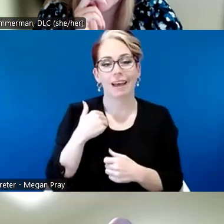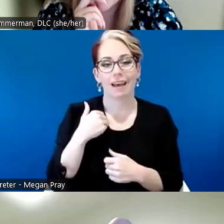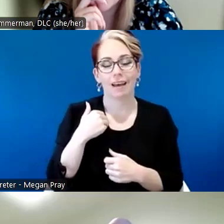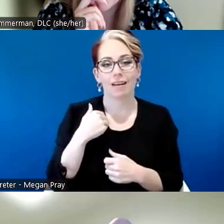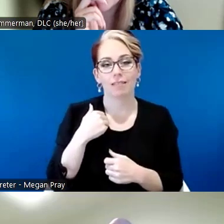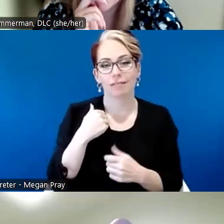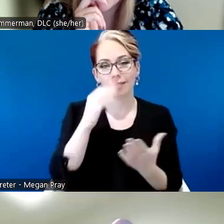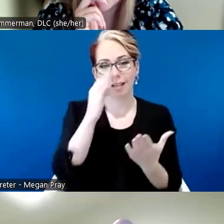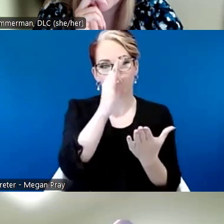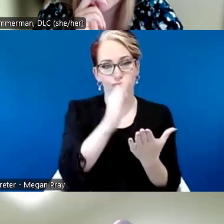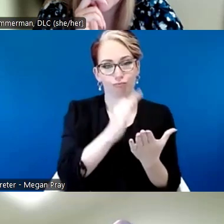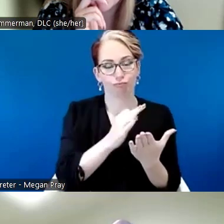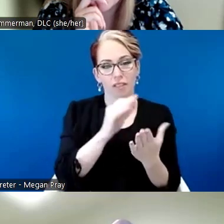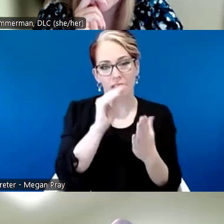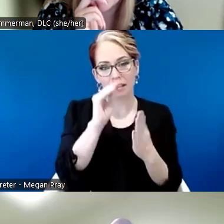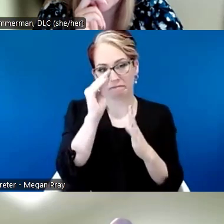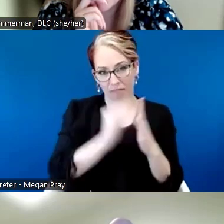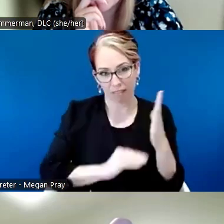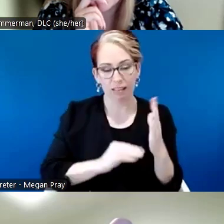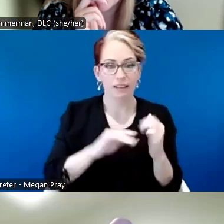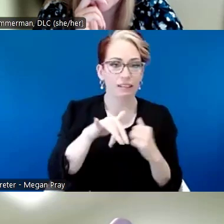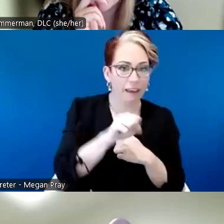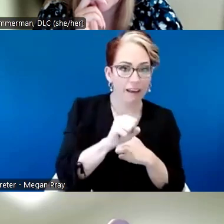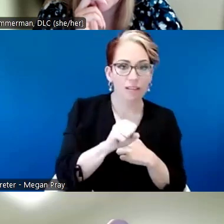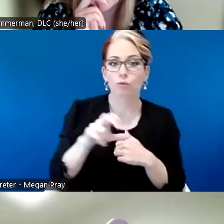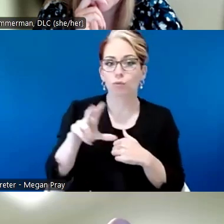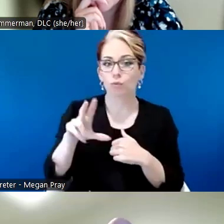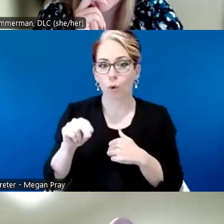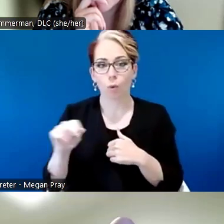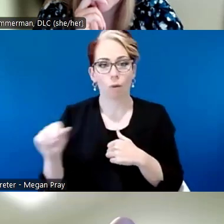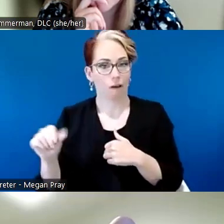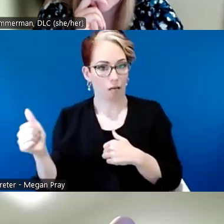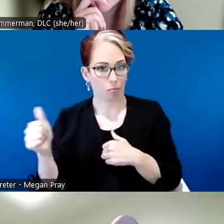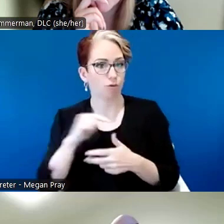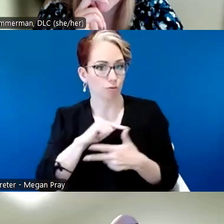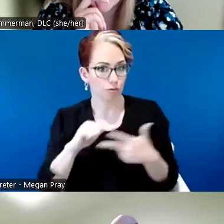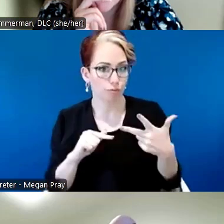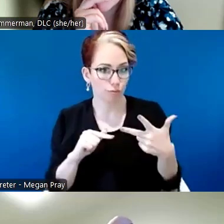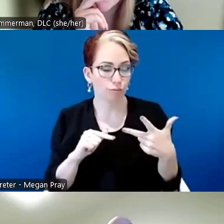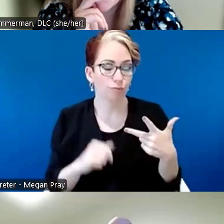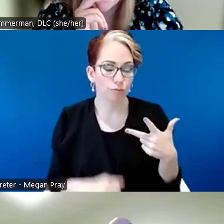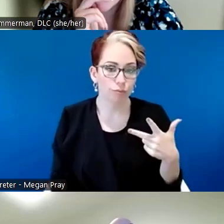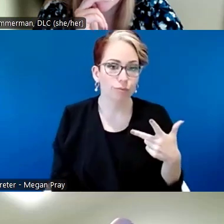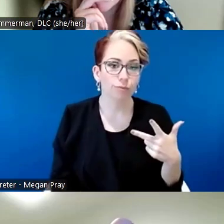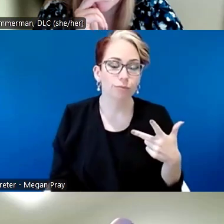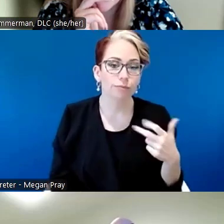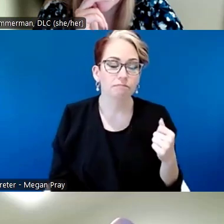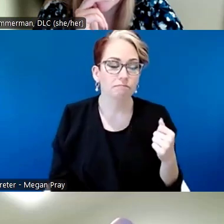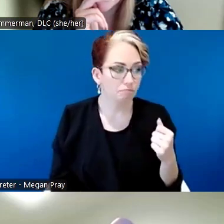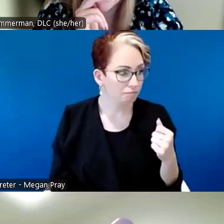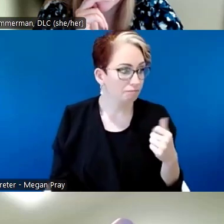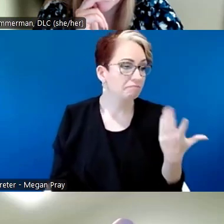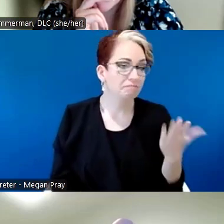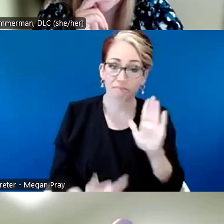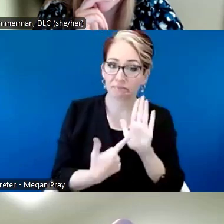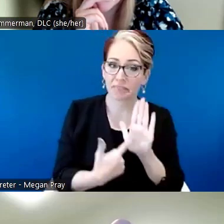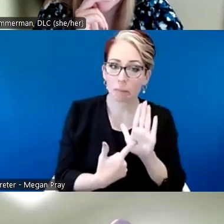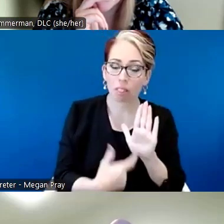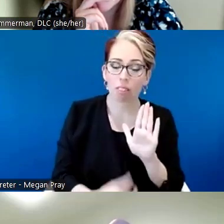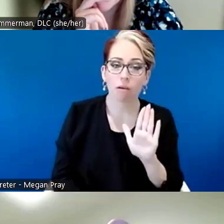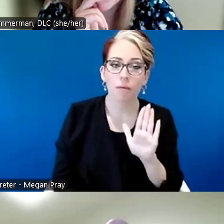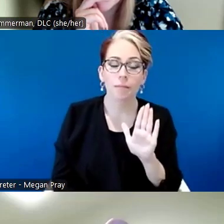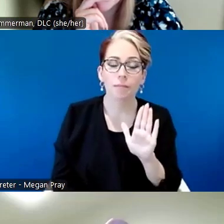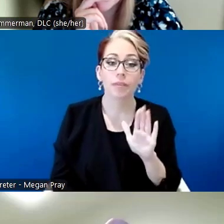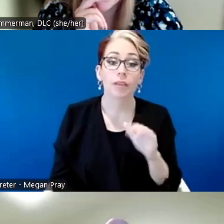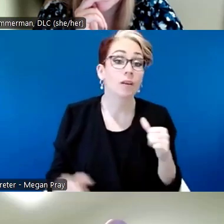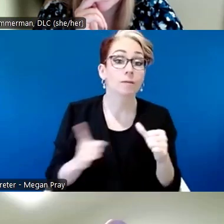no, or other in terms of what the answer to the question is. So, for example, when you